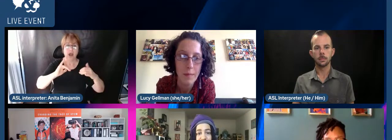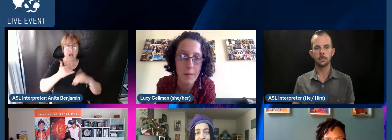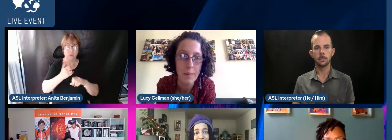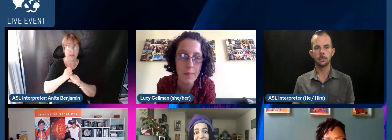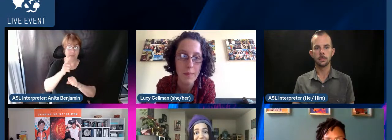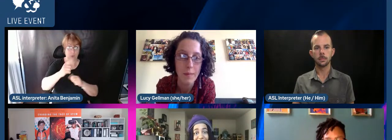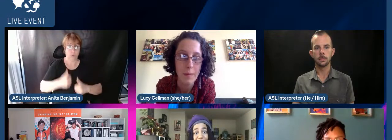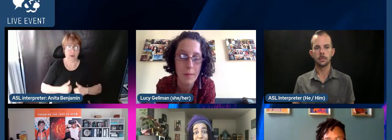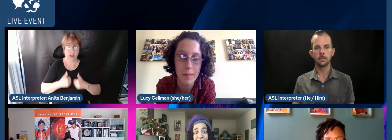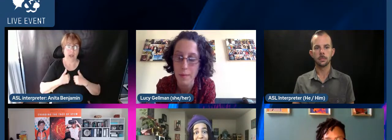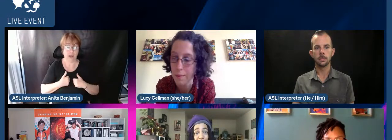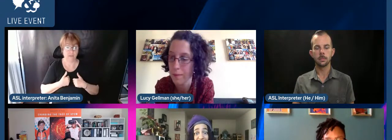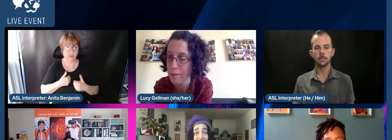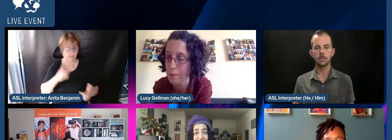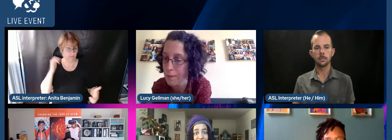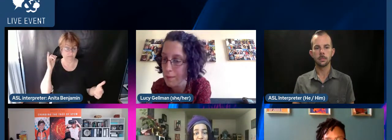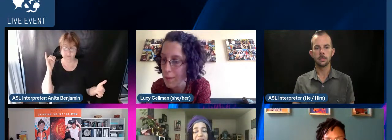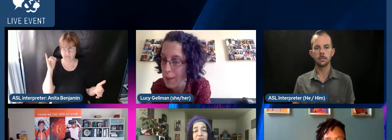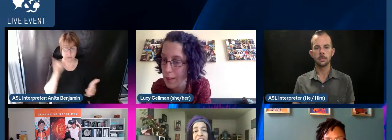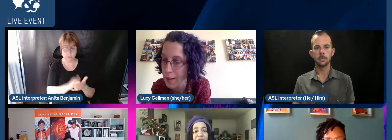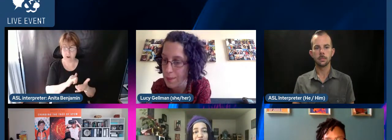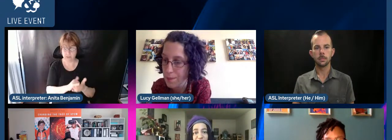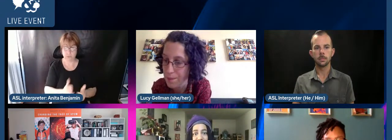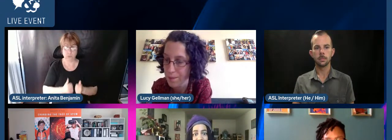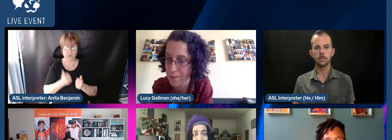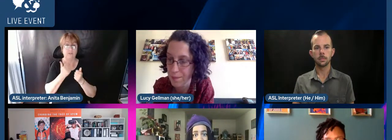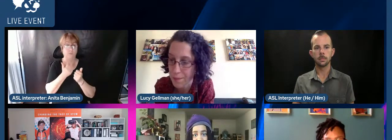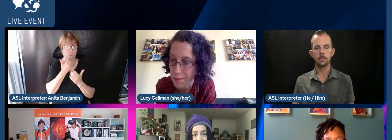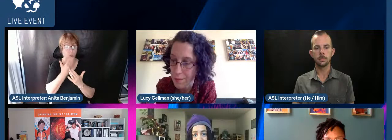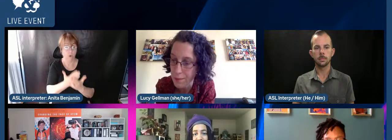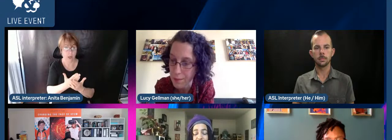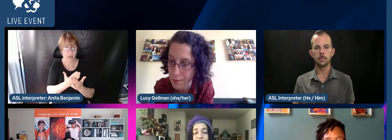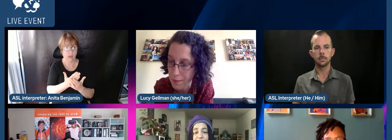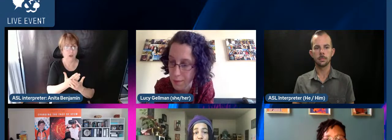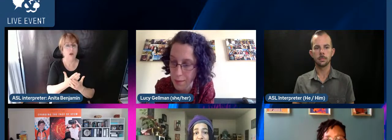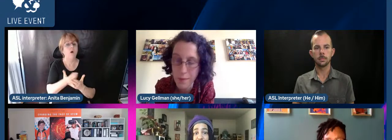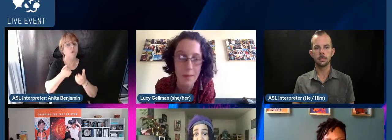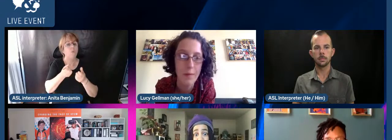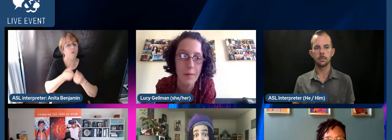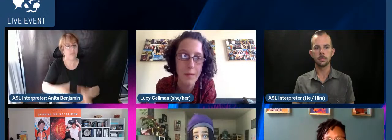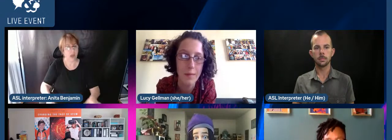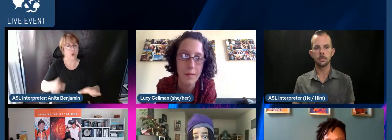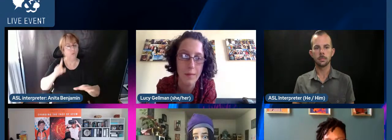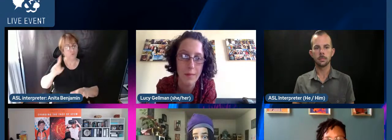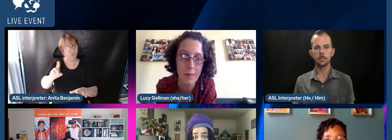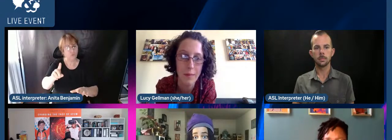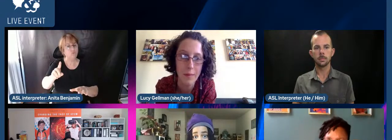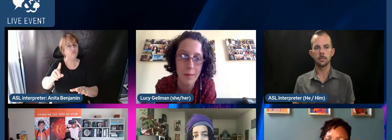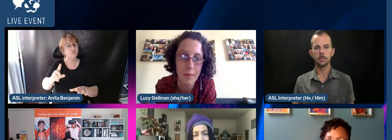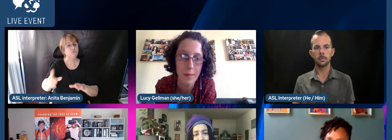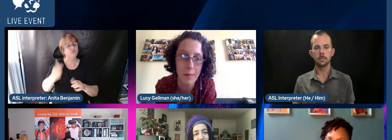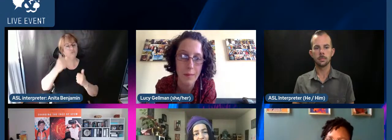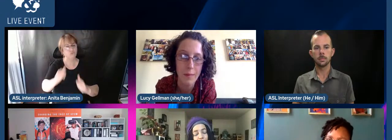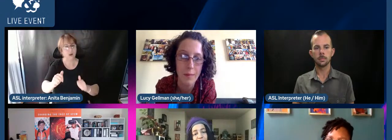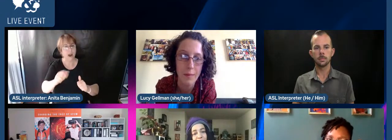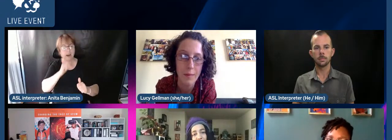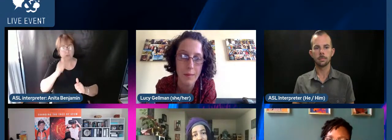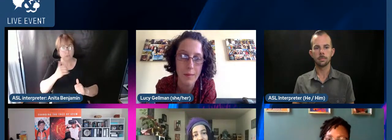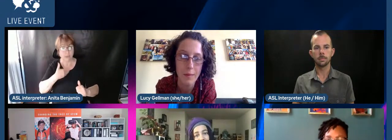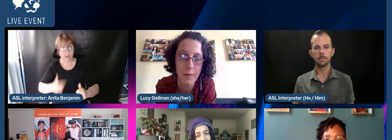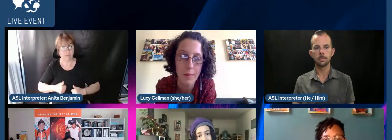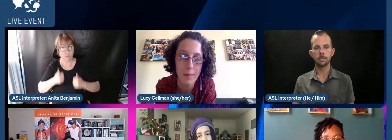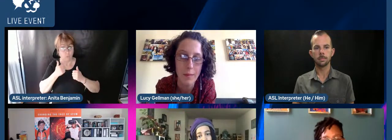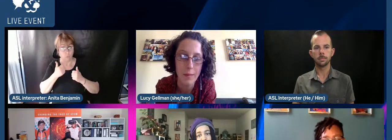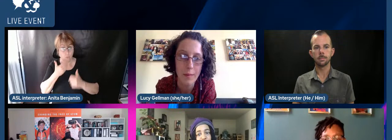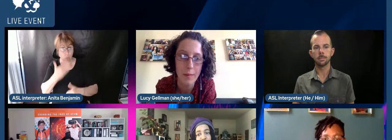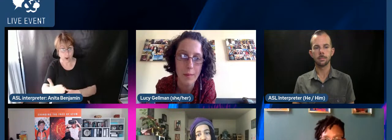to live well without making sure I live well? How can I create those circumstances? How can